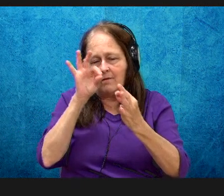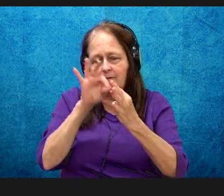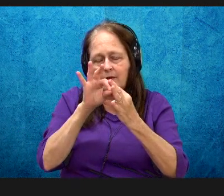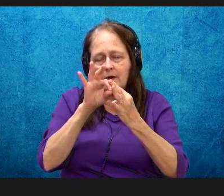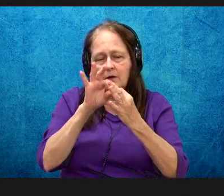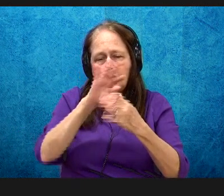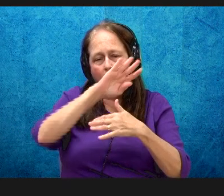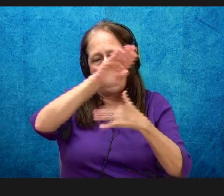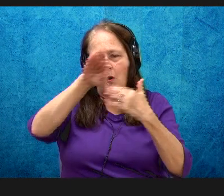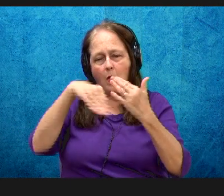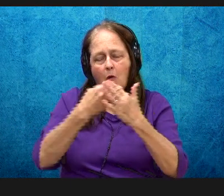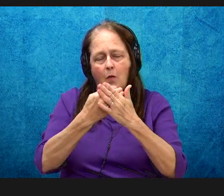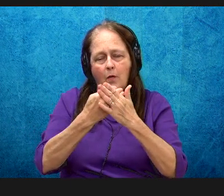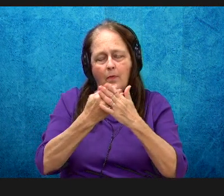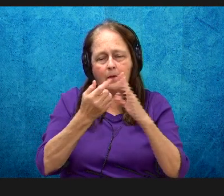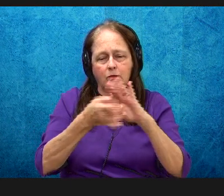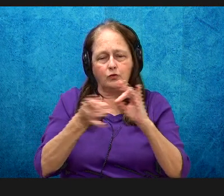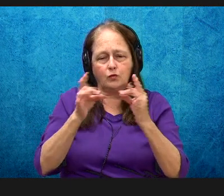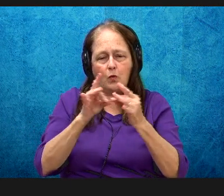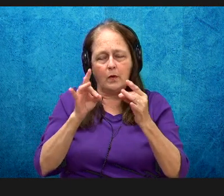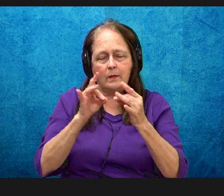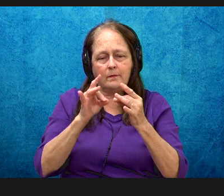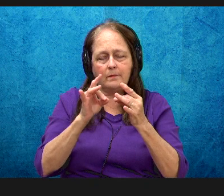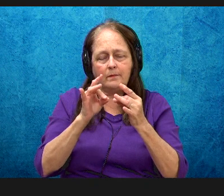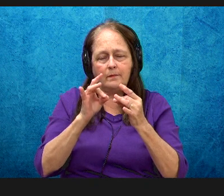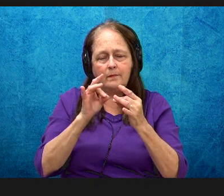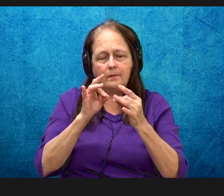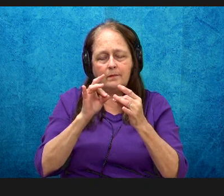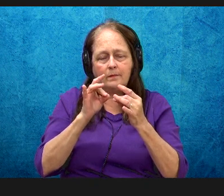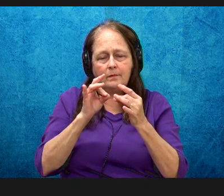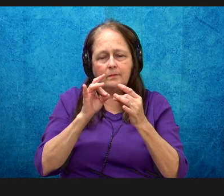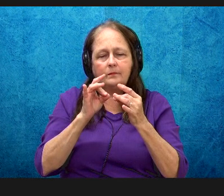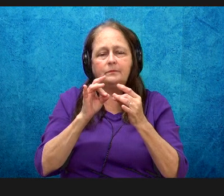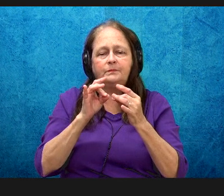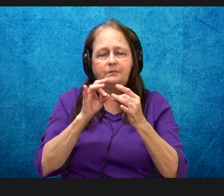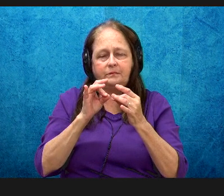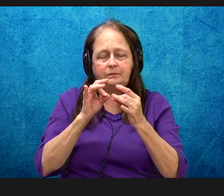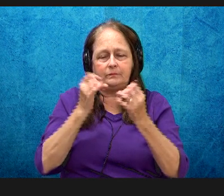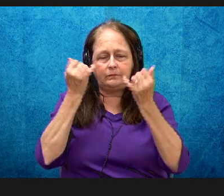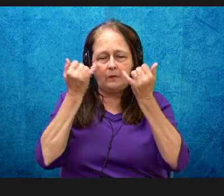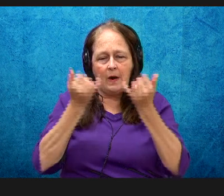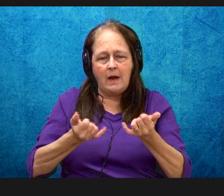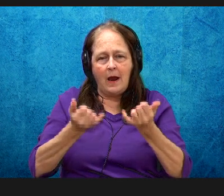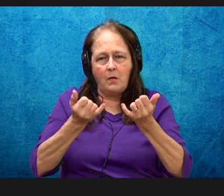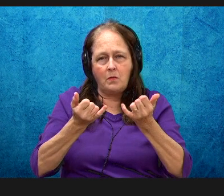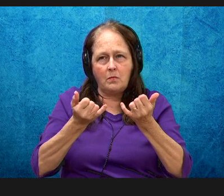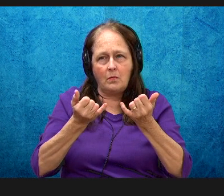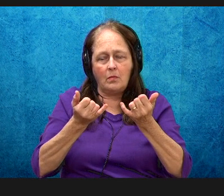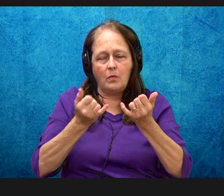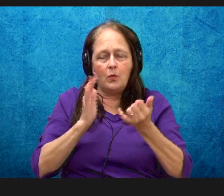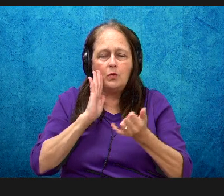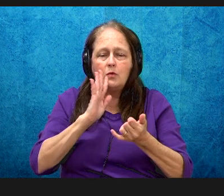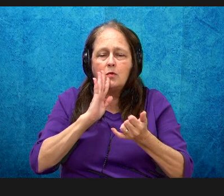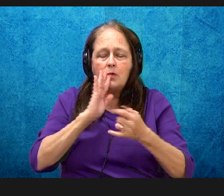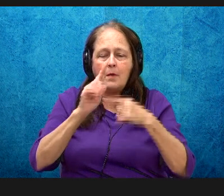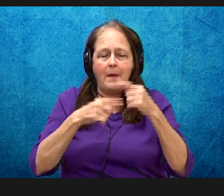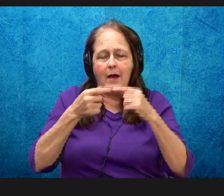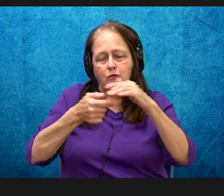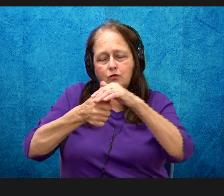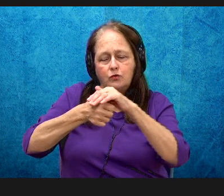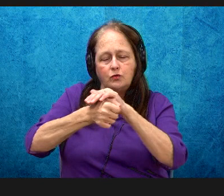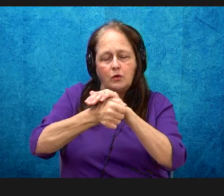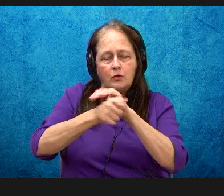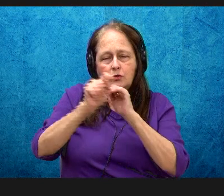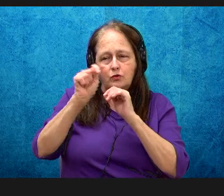overall structure of the text. Did it again, sorry. Now, we're talking about turtles